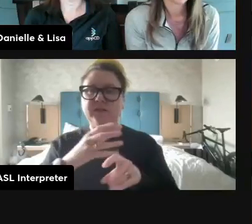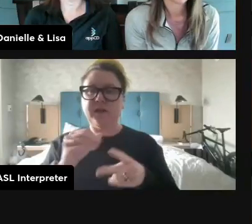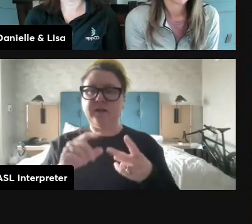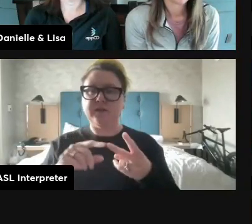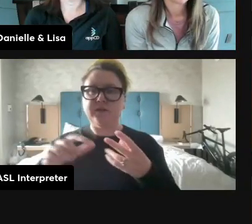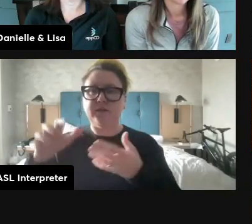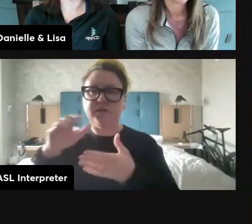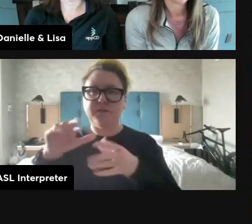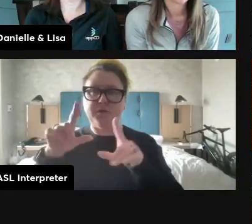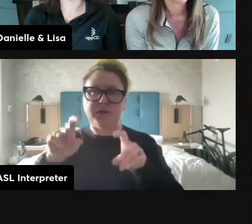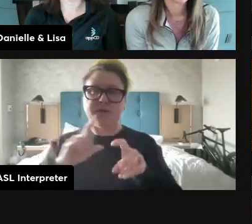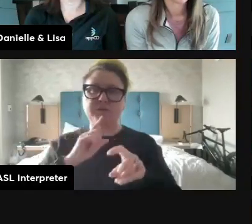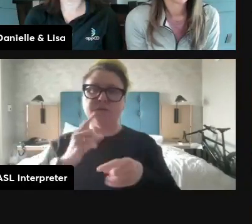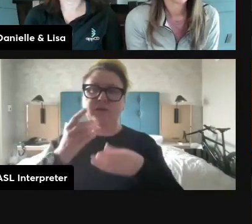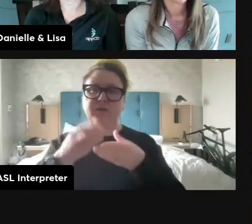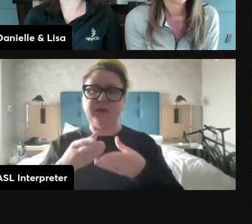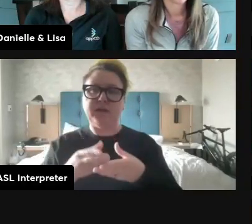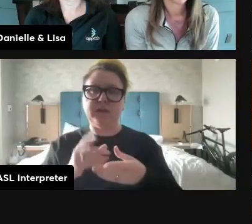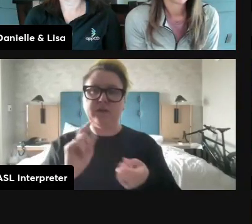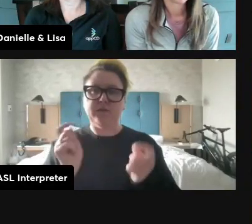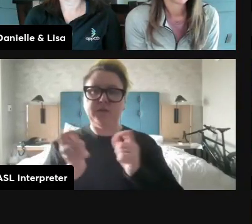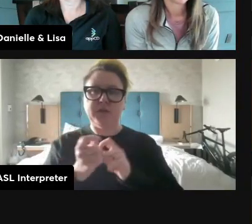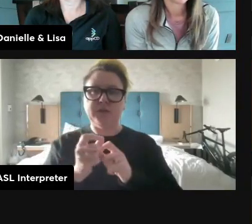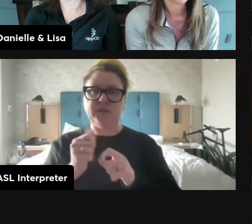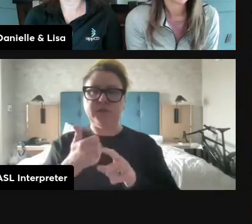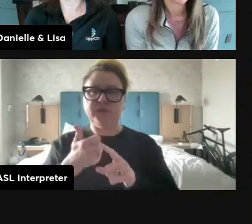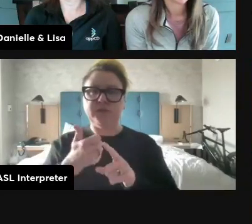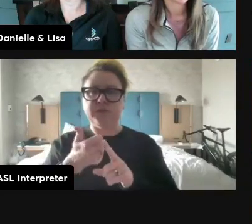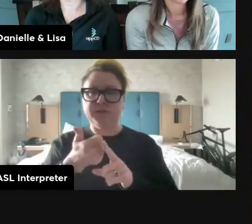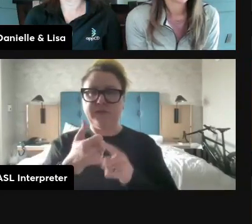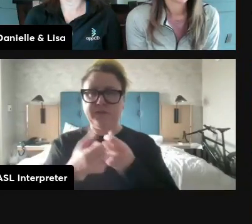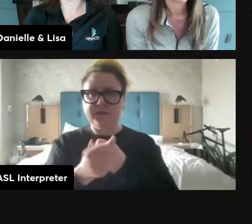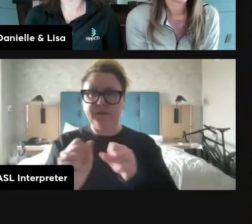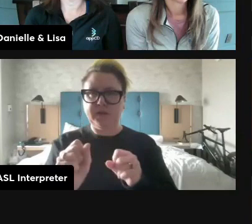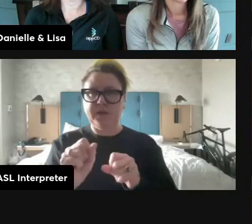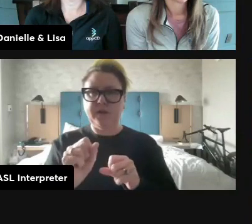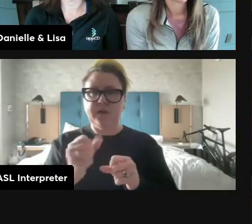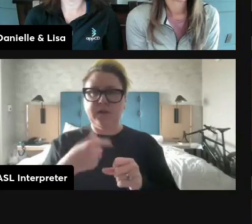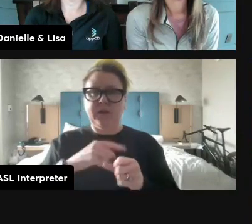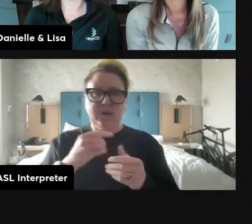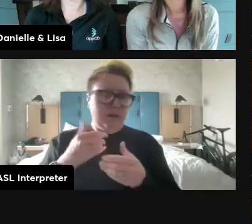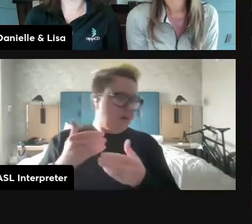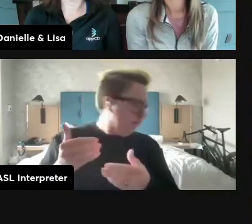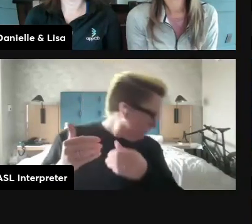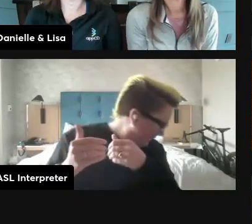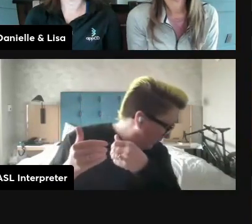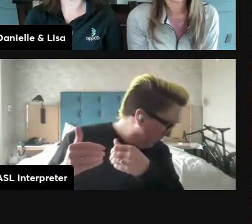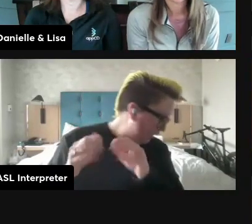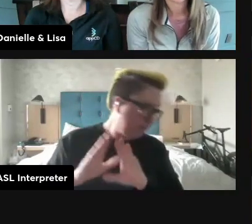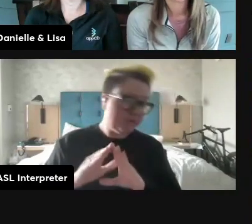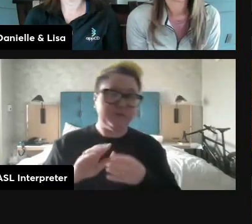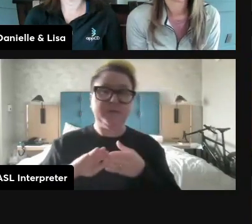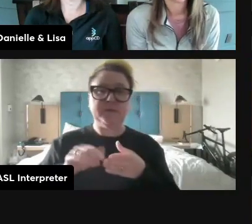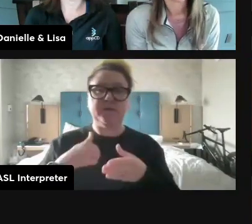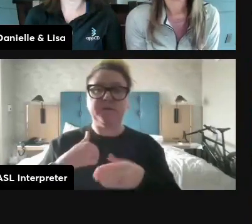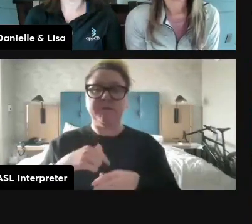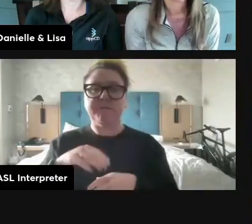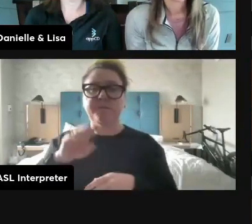can really validate that your changes are safe. But we do kind of go from ephemeral straight to prod almost with one stop on the